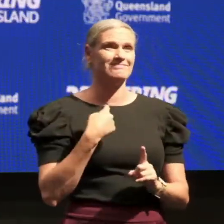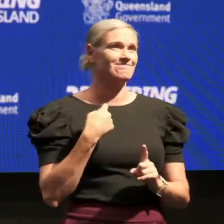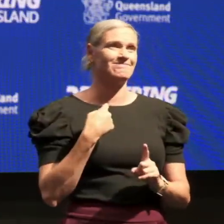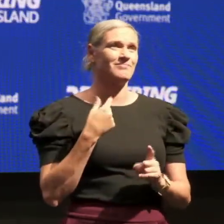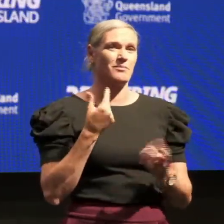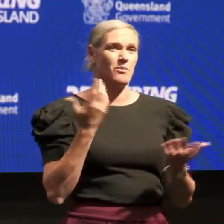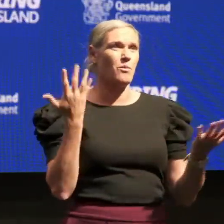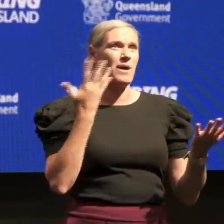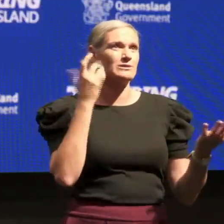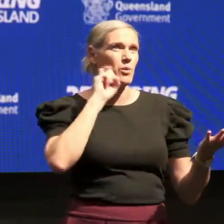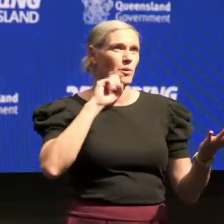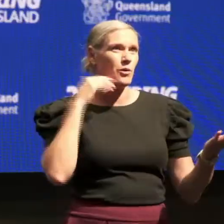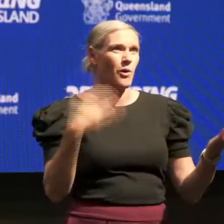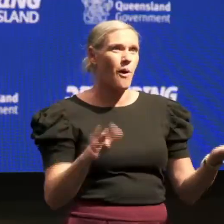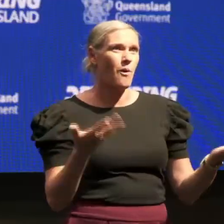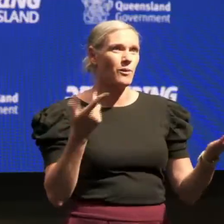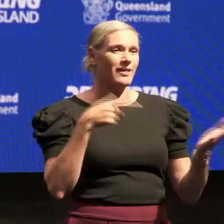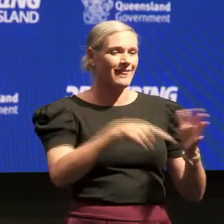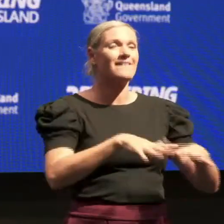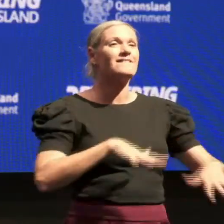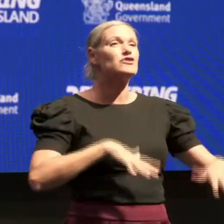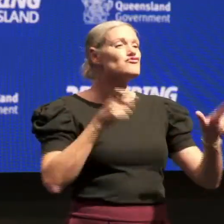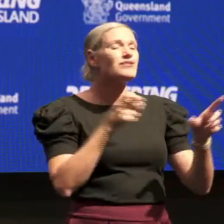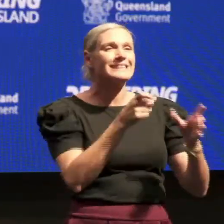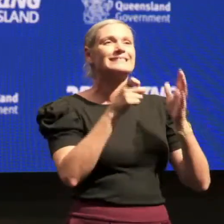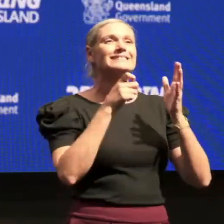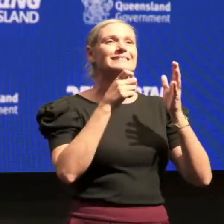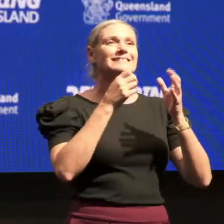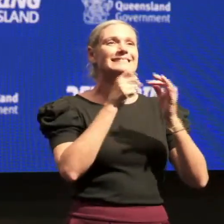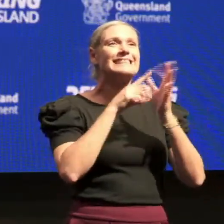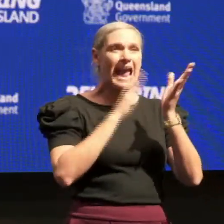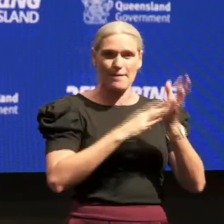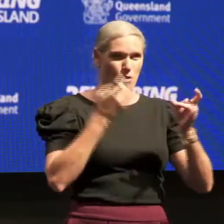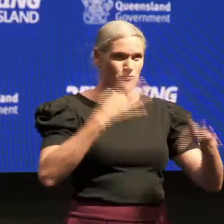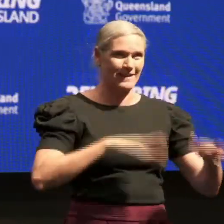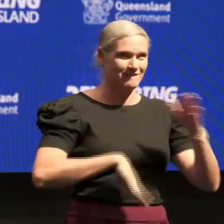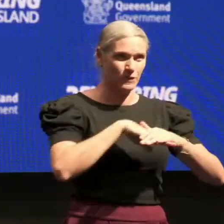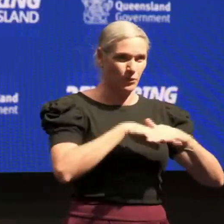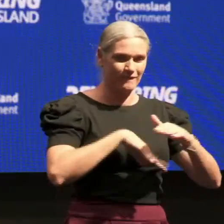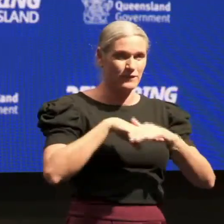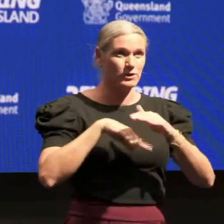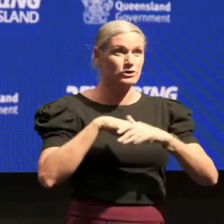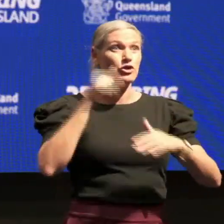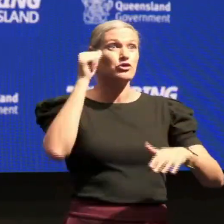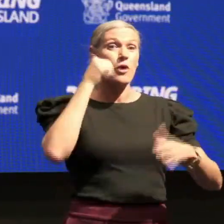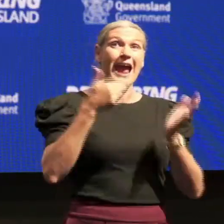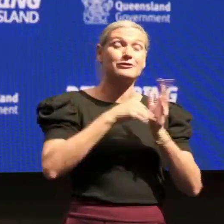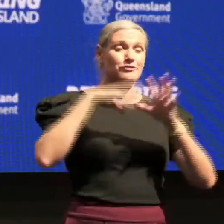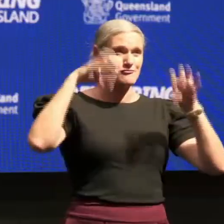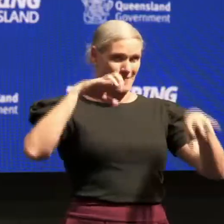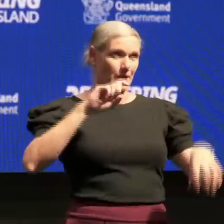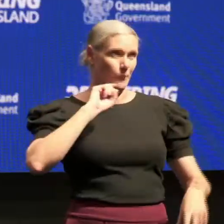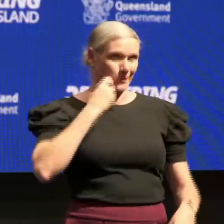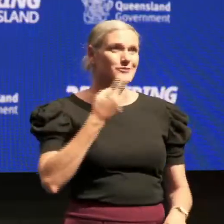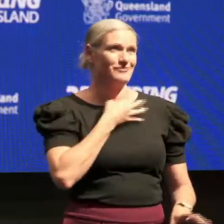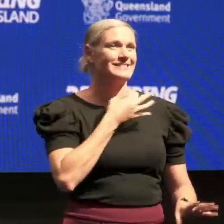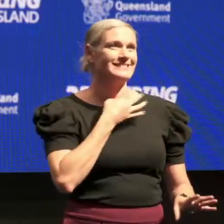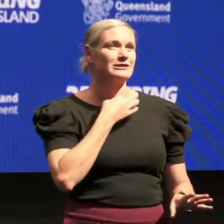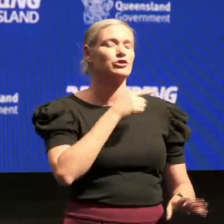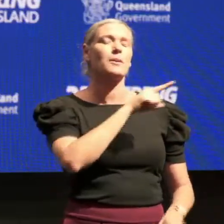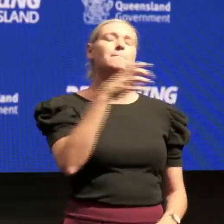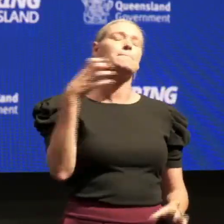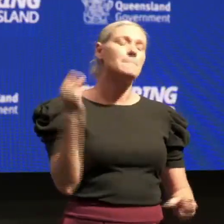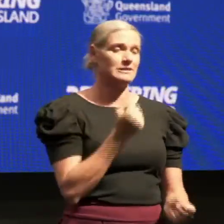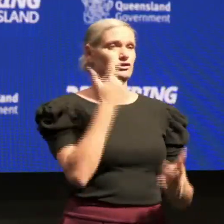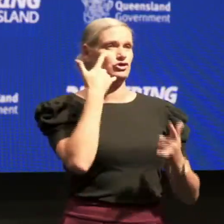nowhere else for the water to go. Those catchments are swollen, and on the back of that, every bit of rain proves a challenge, which is why people have to know the